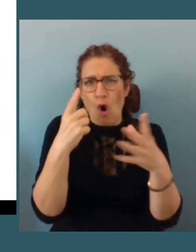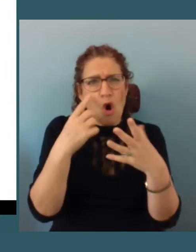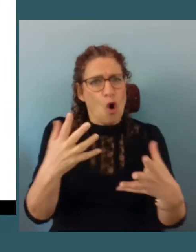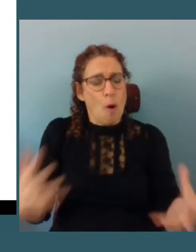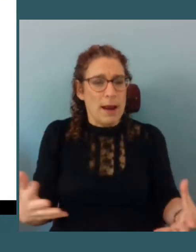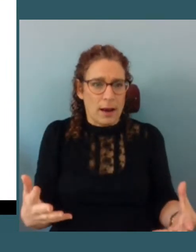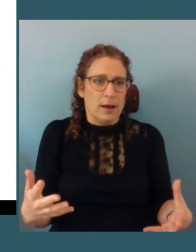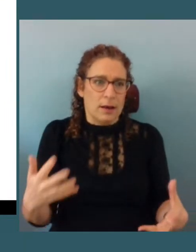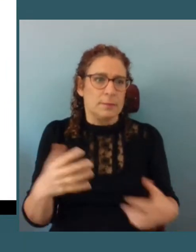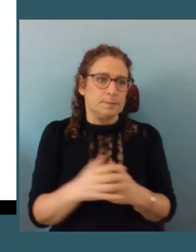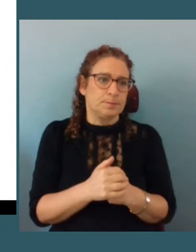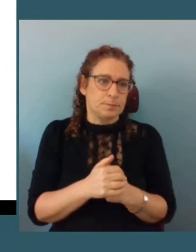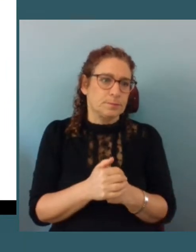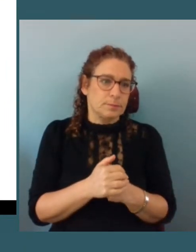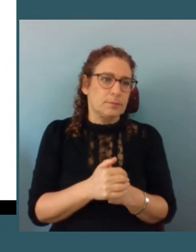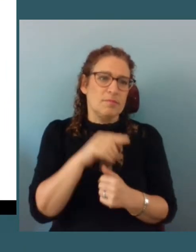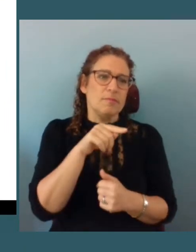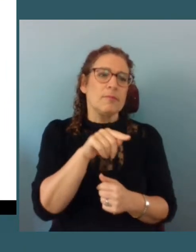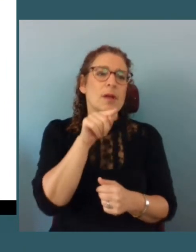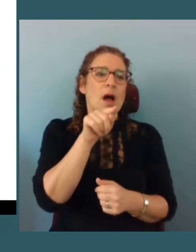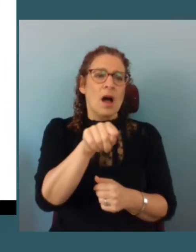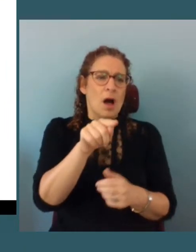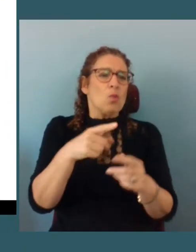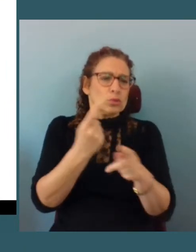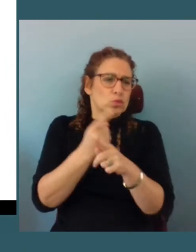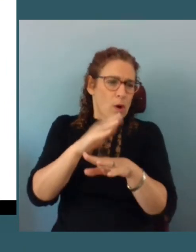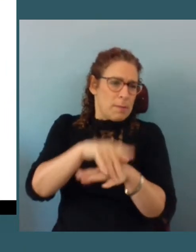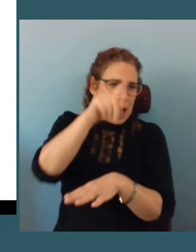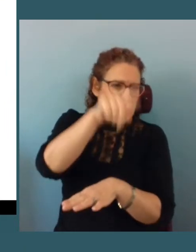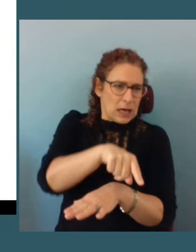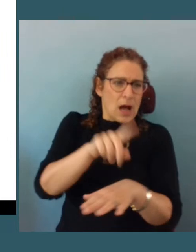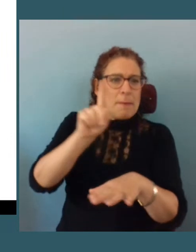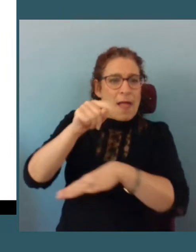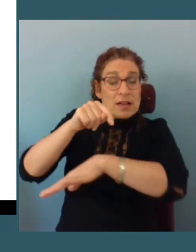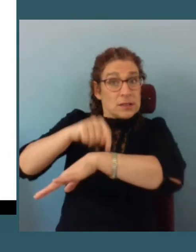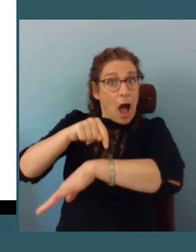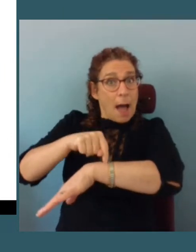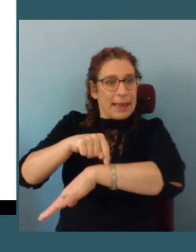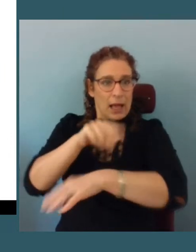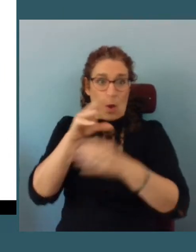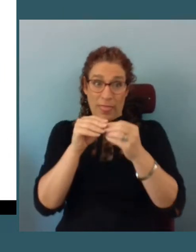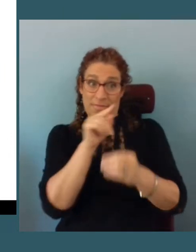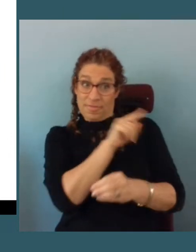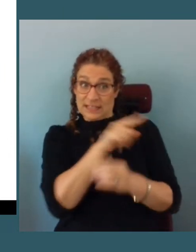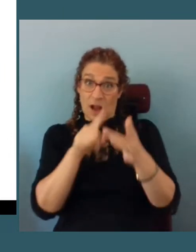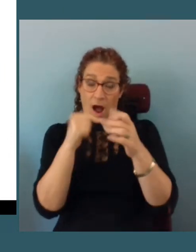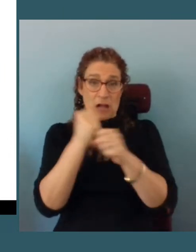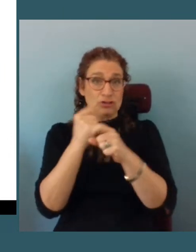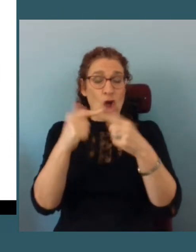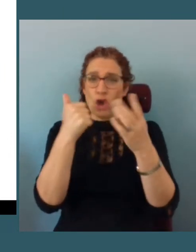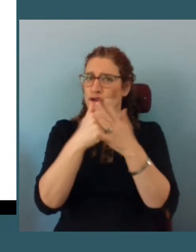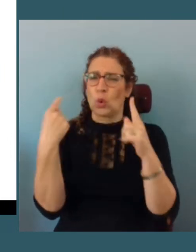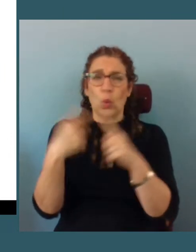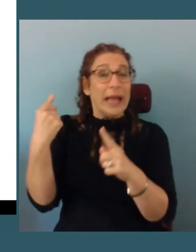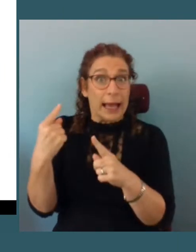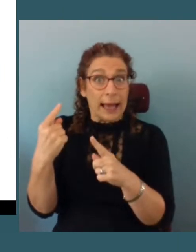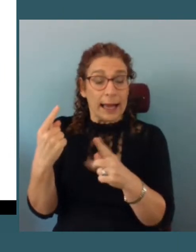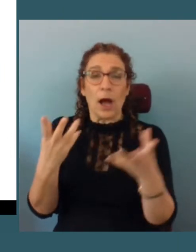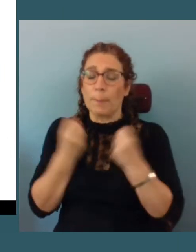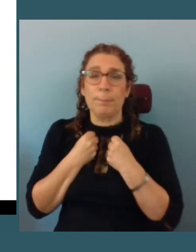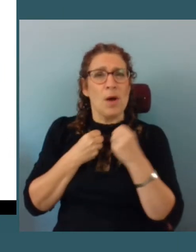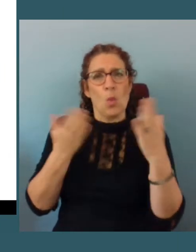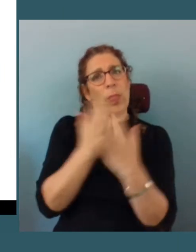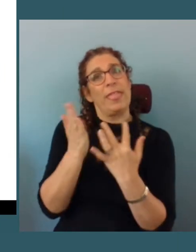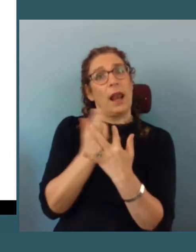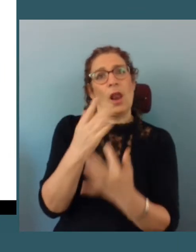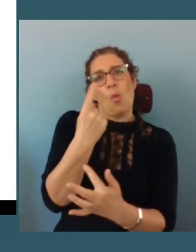typical allergens. The timing normally causes very quickly, but certainly at least within 1 to 2 hours of ingestion, and